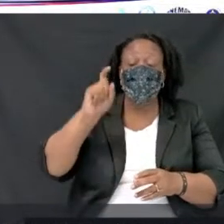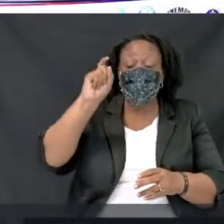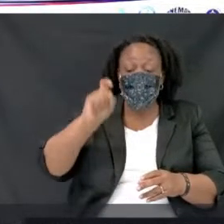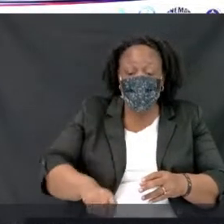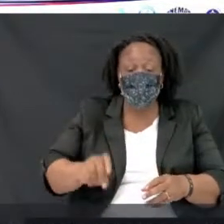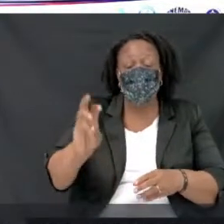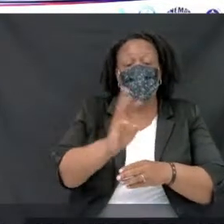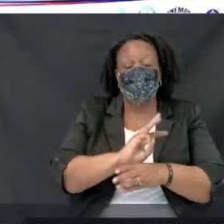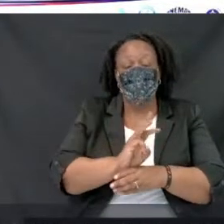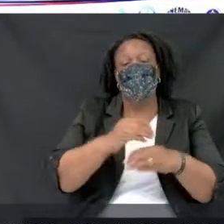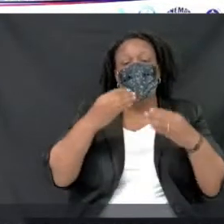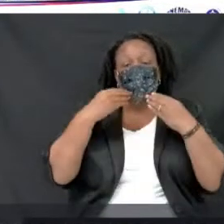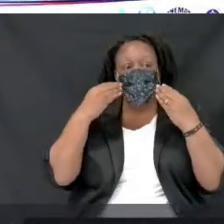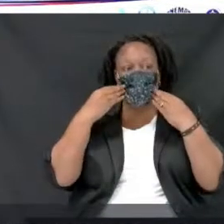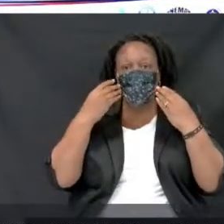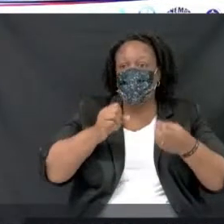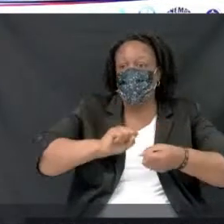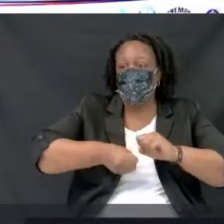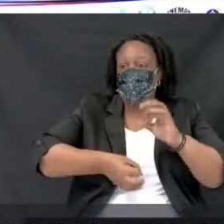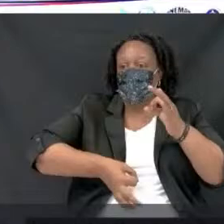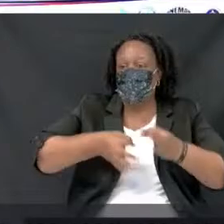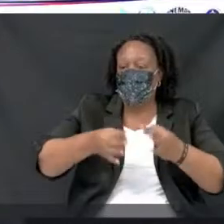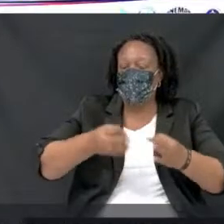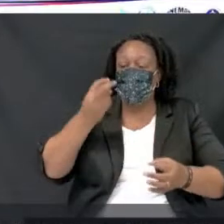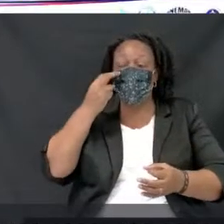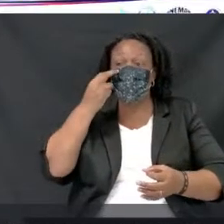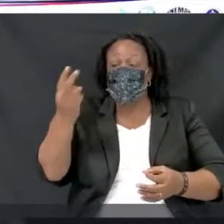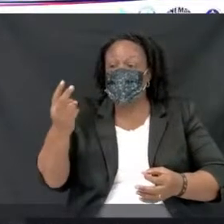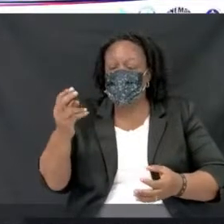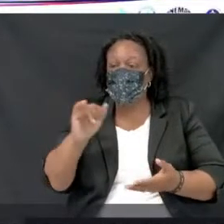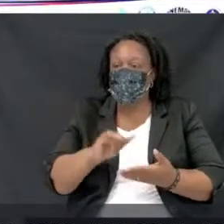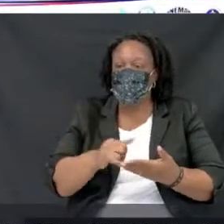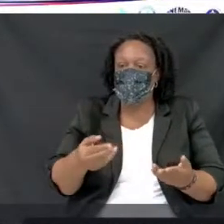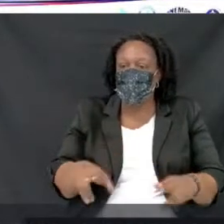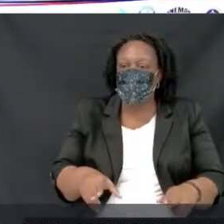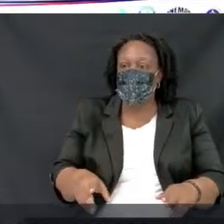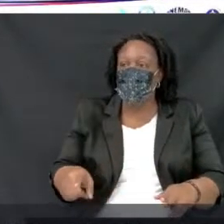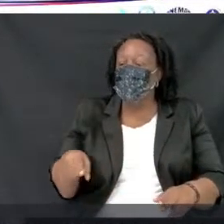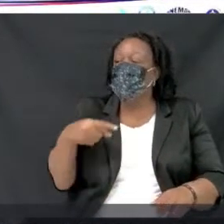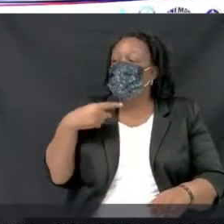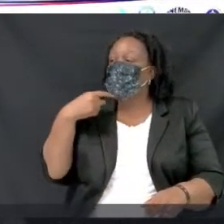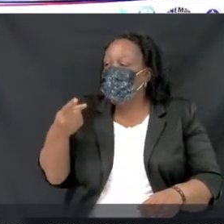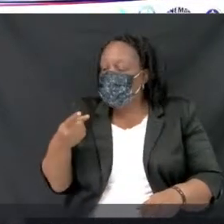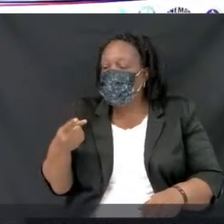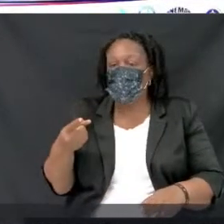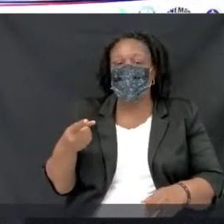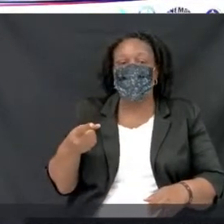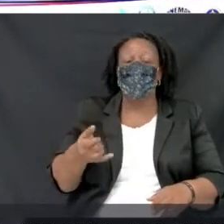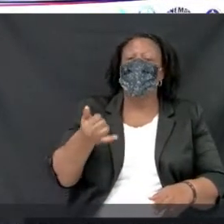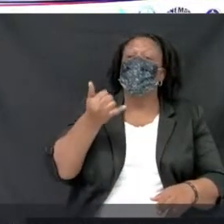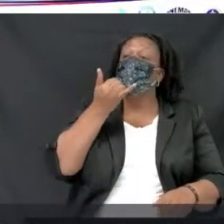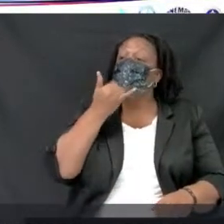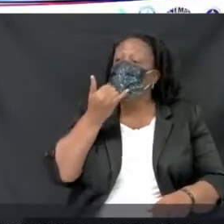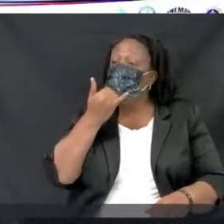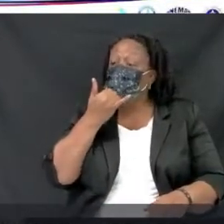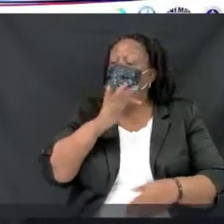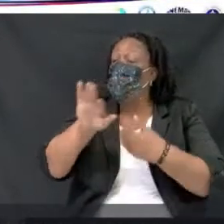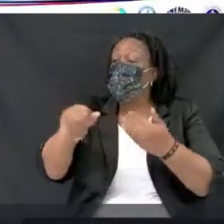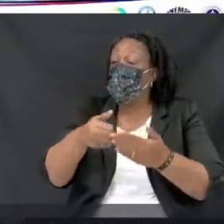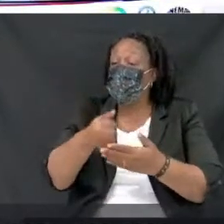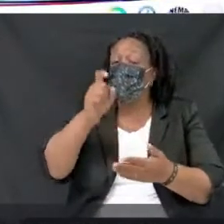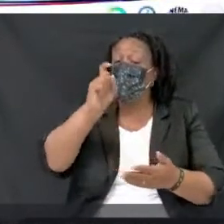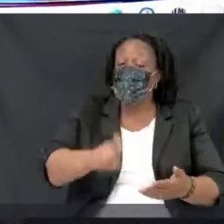take this opportunity to appeal to the tour operators, taxi operators, and the service providers in the tourism sector